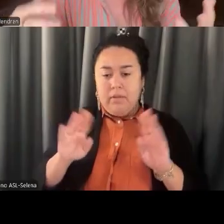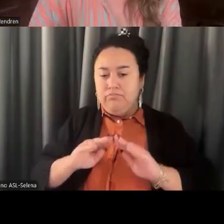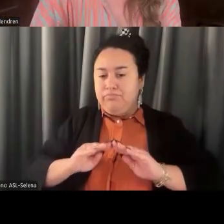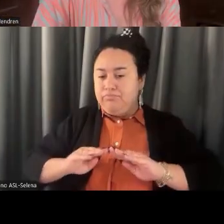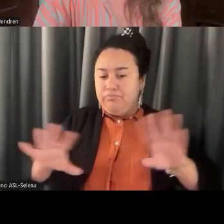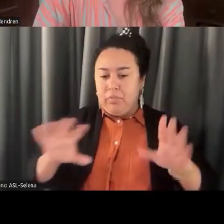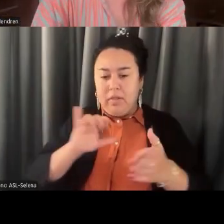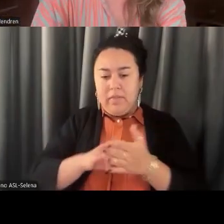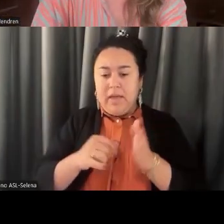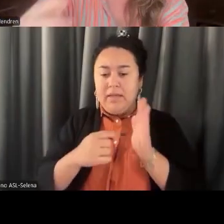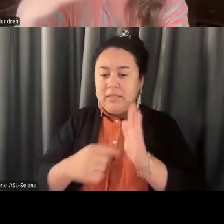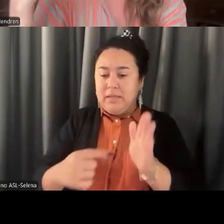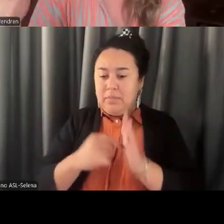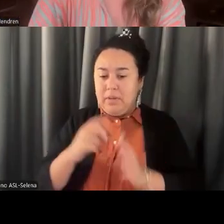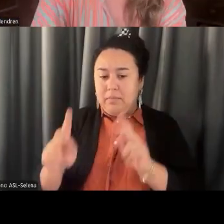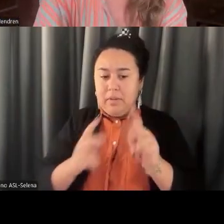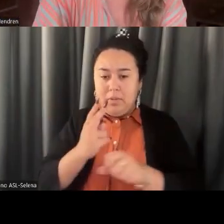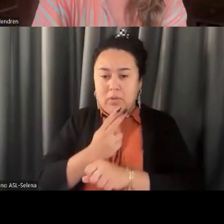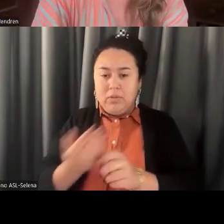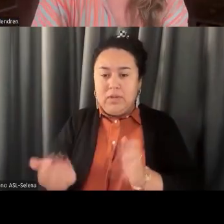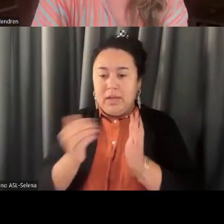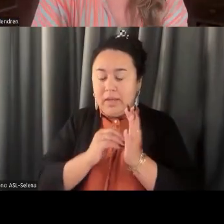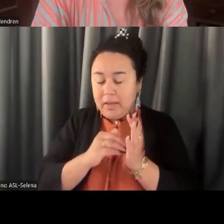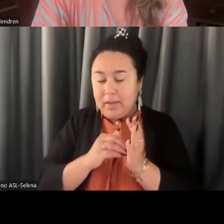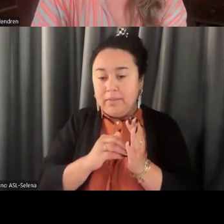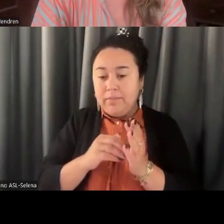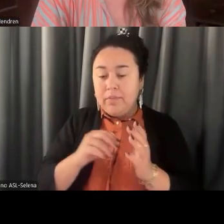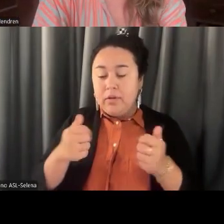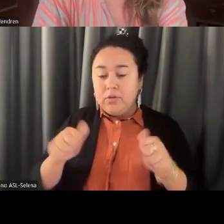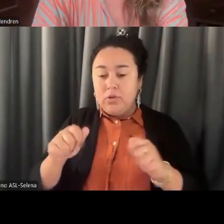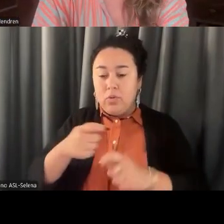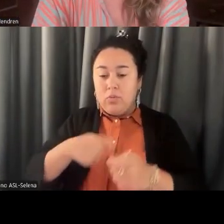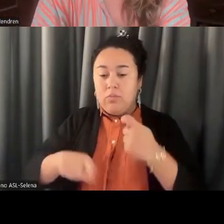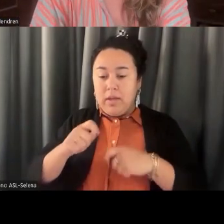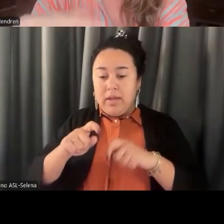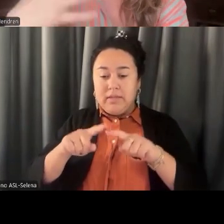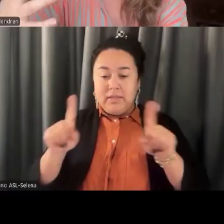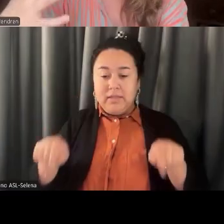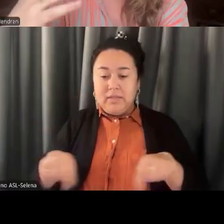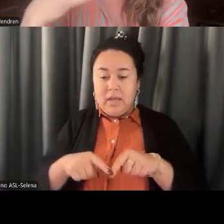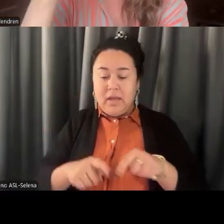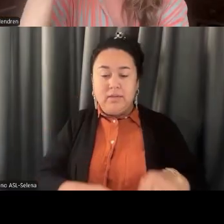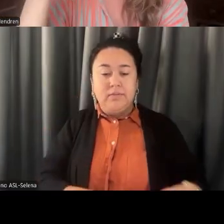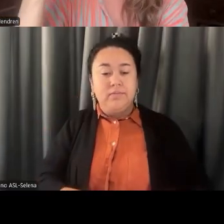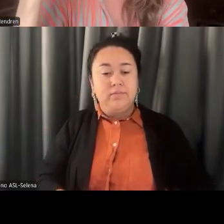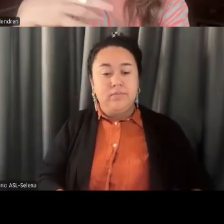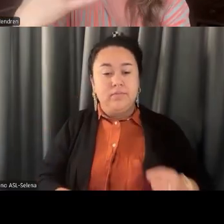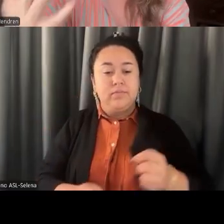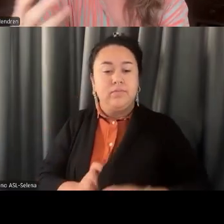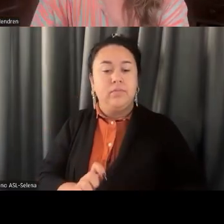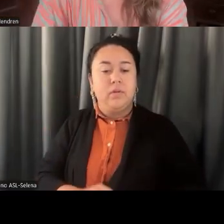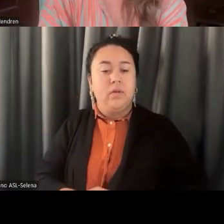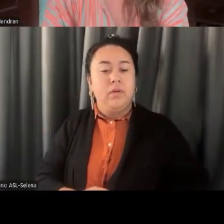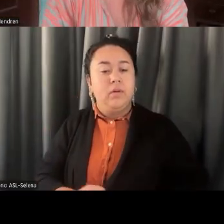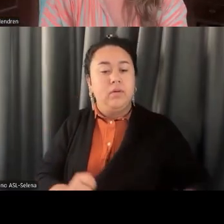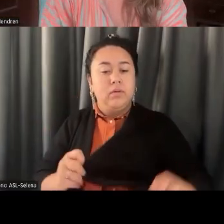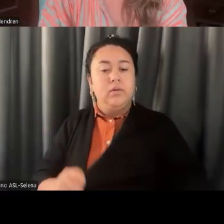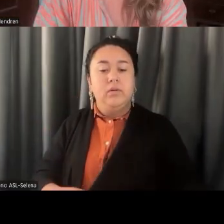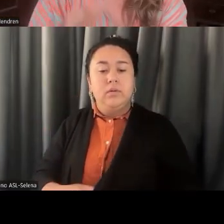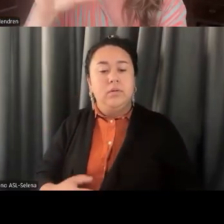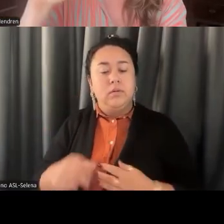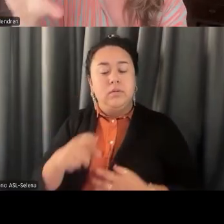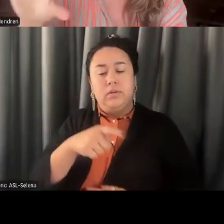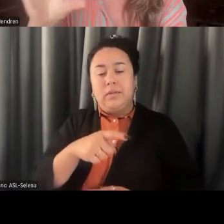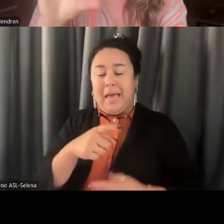as this symbol that people use, again, when they're trying to replace their signs and so on. So the aftermath of that project was people reaching out to us. Like I've got an